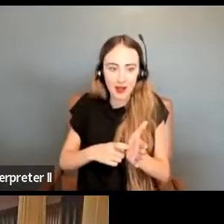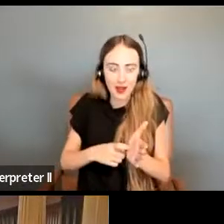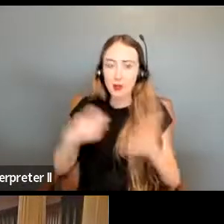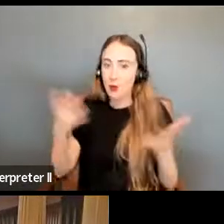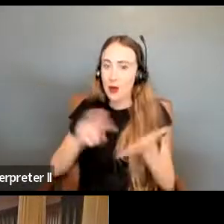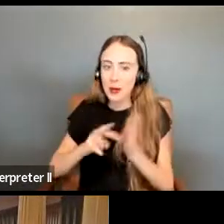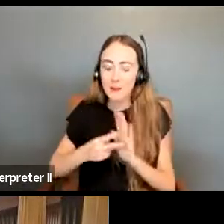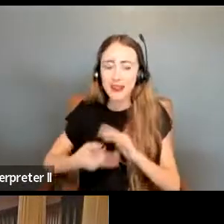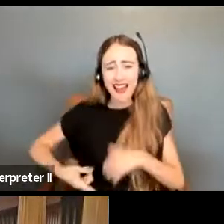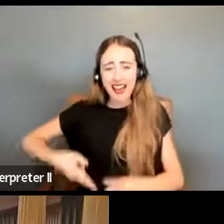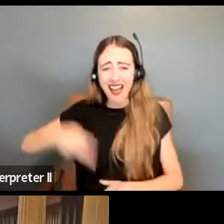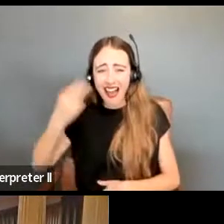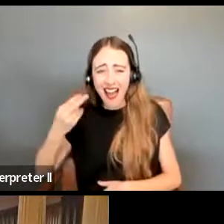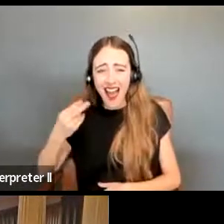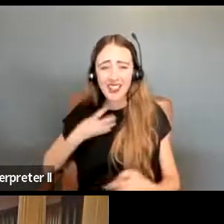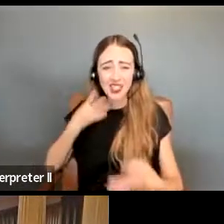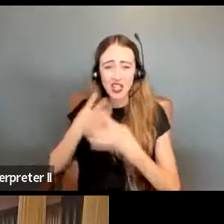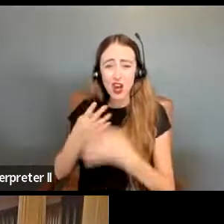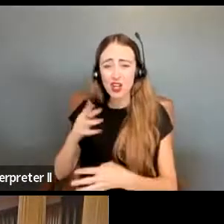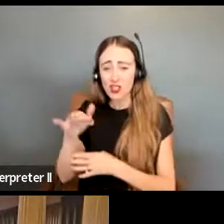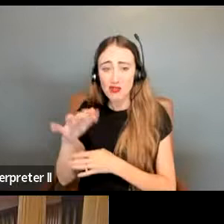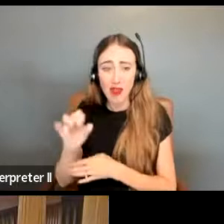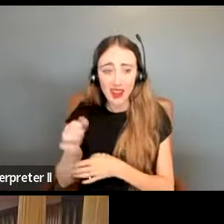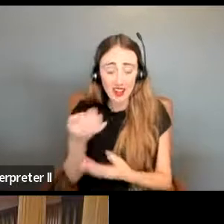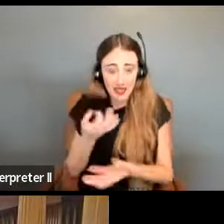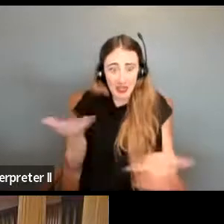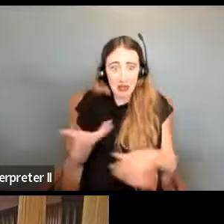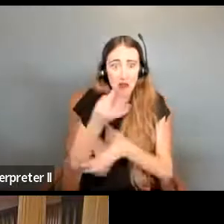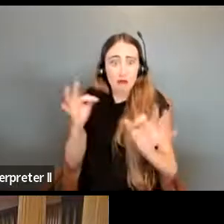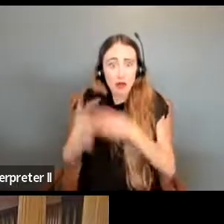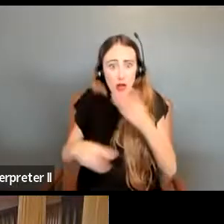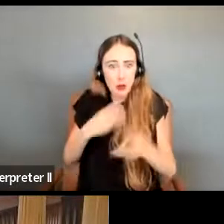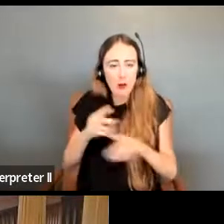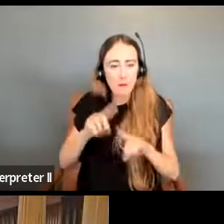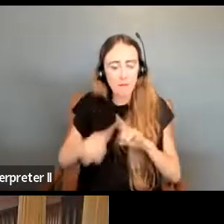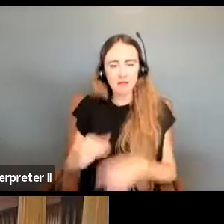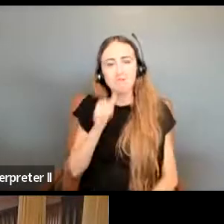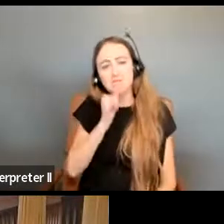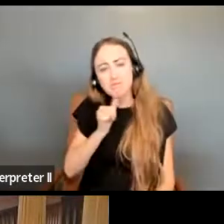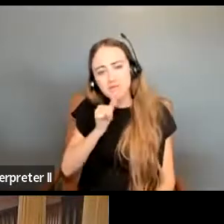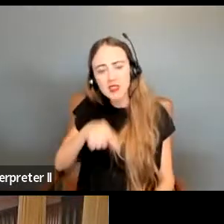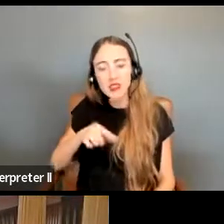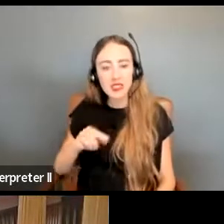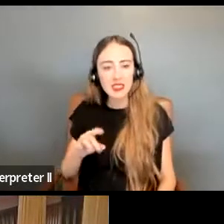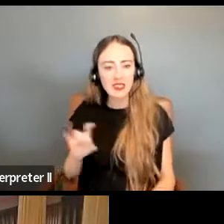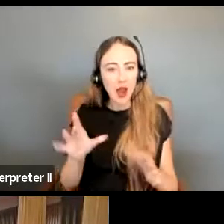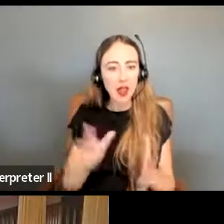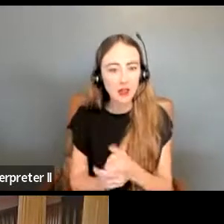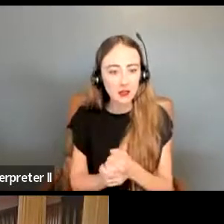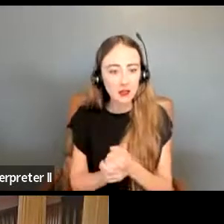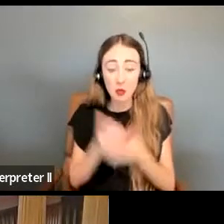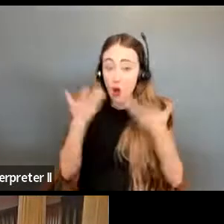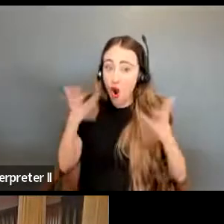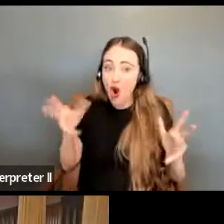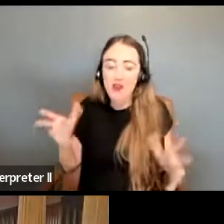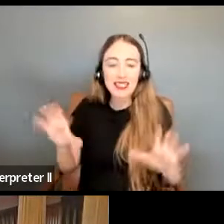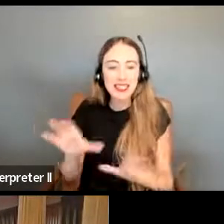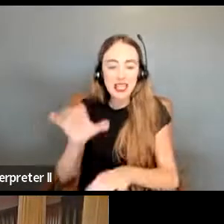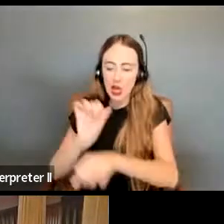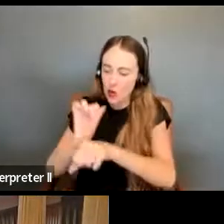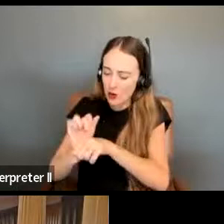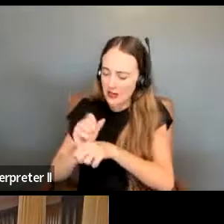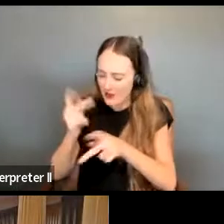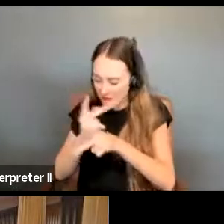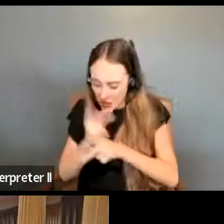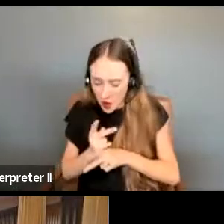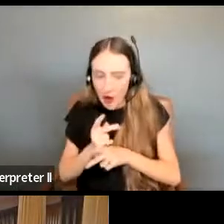highest incarceration rates per capita in the free world and yet endure this kind of violence. The Criminal Code Reform Commission did the hard work to wrestle with this